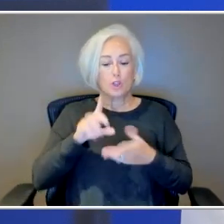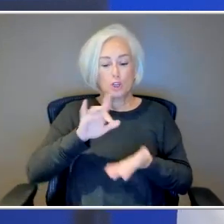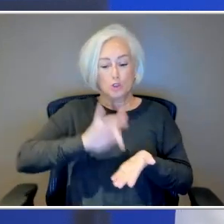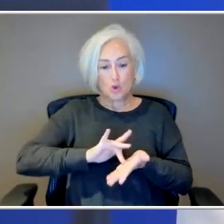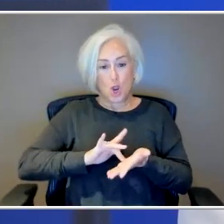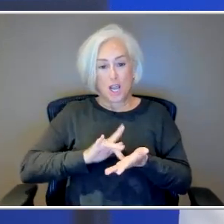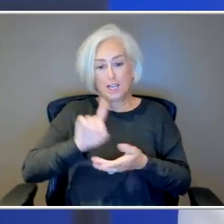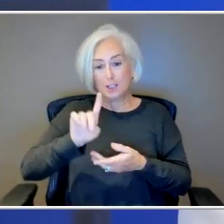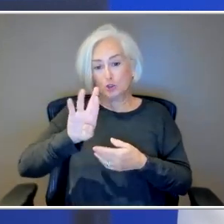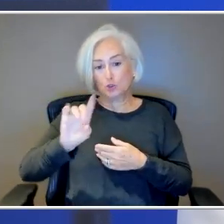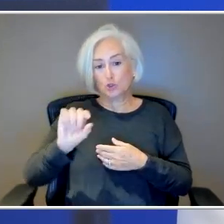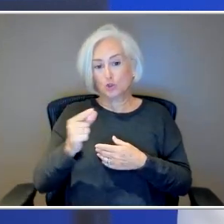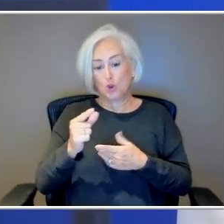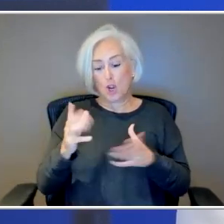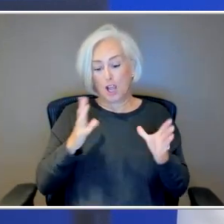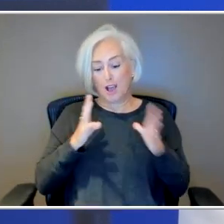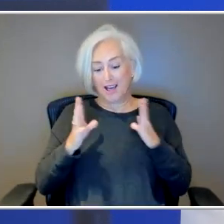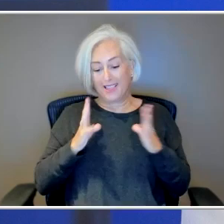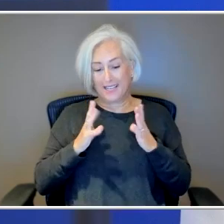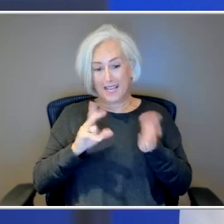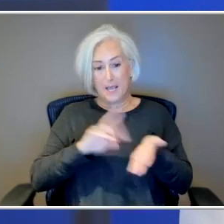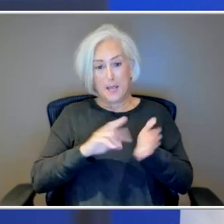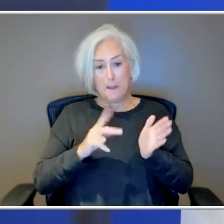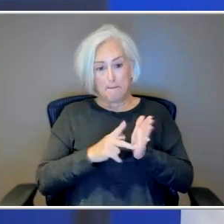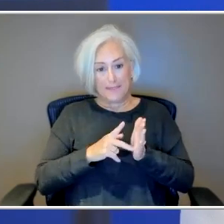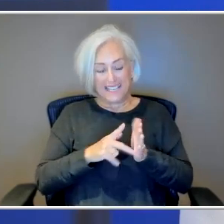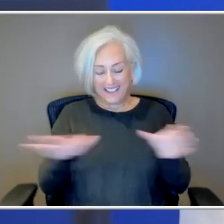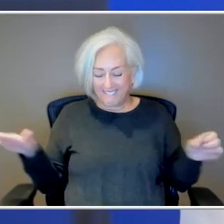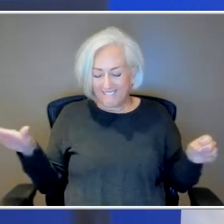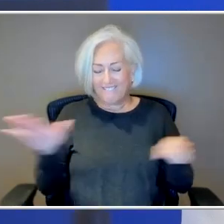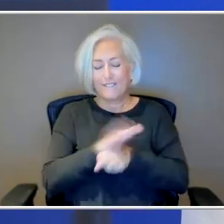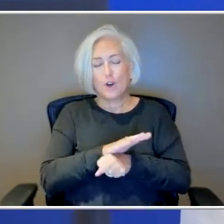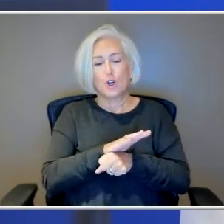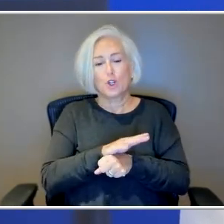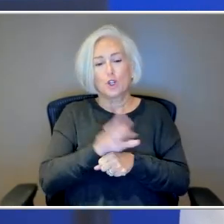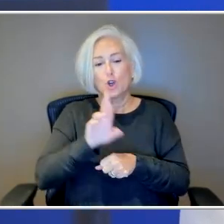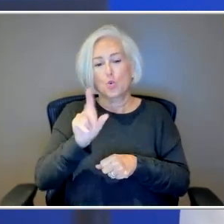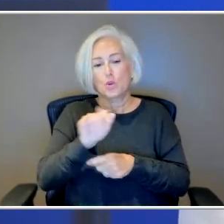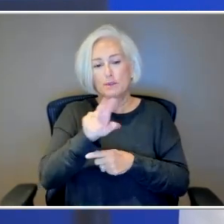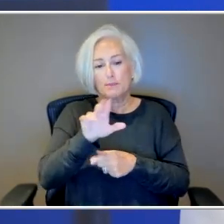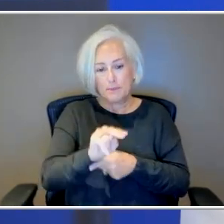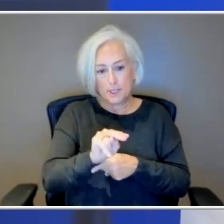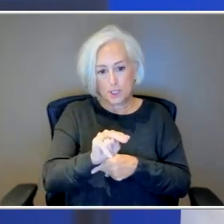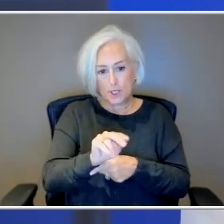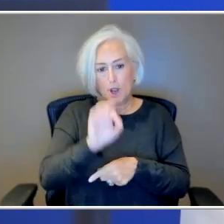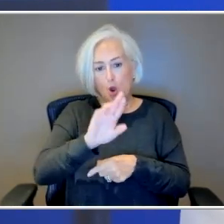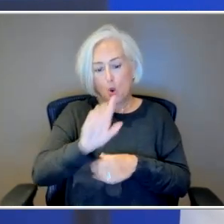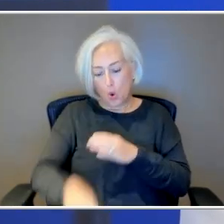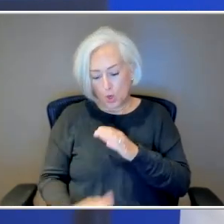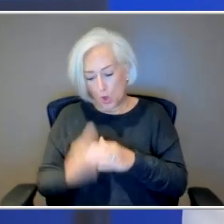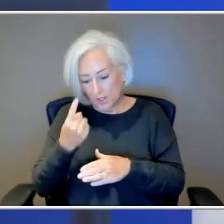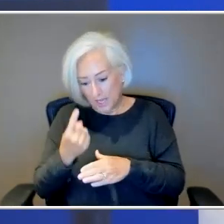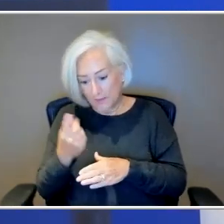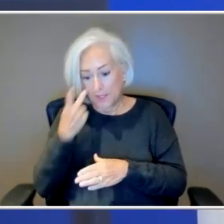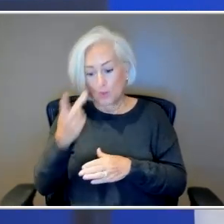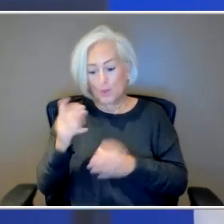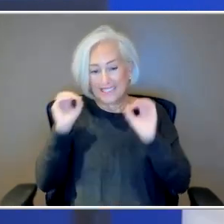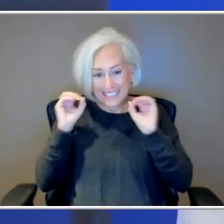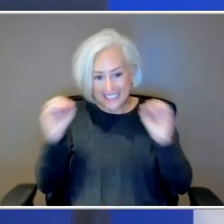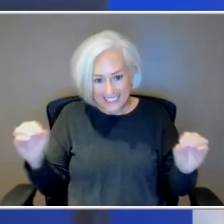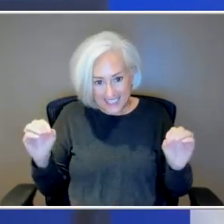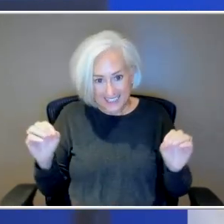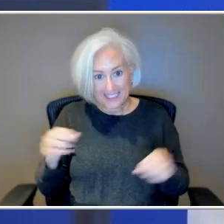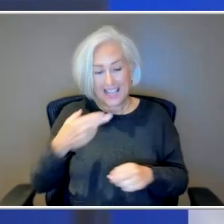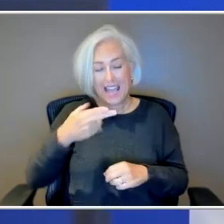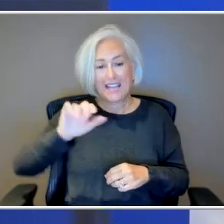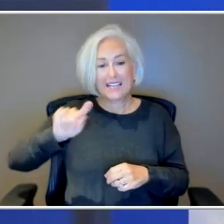complete remission, both the clinical, no symptoms, endoscopic, when we do colonoscopy, we do not see anything, and also histologic, when we take biopsies,